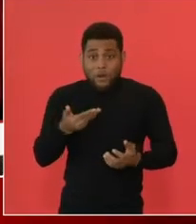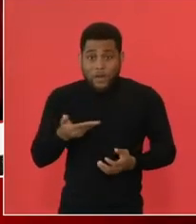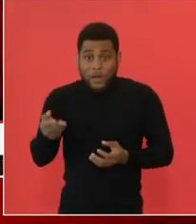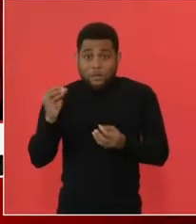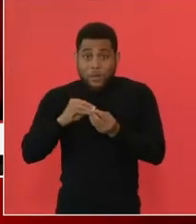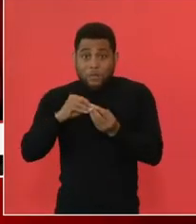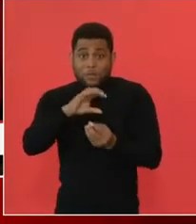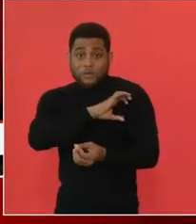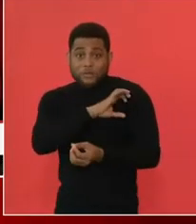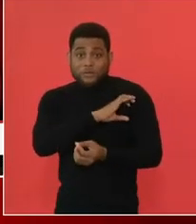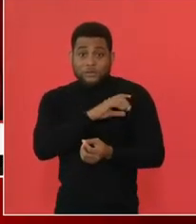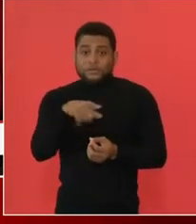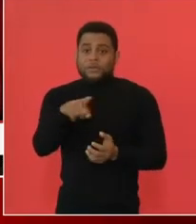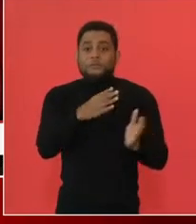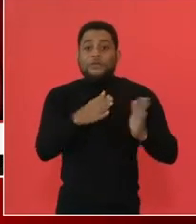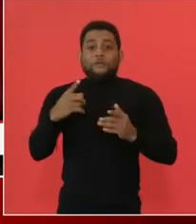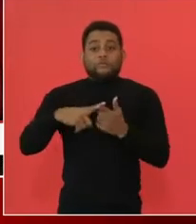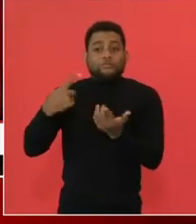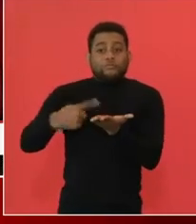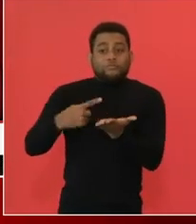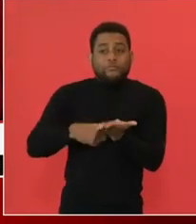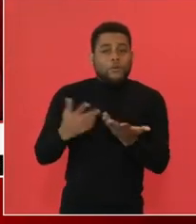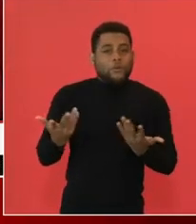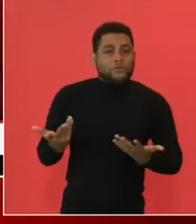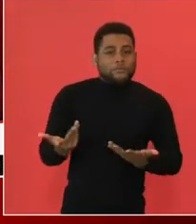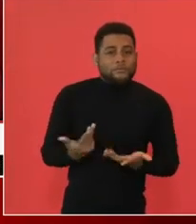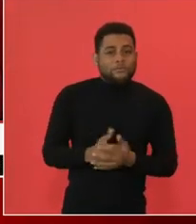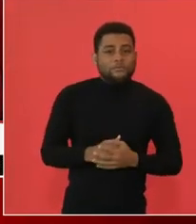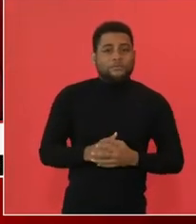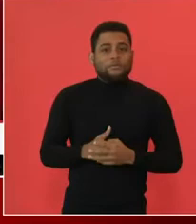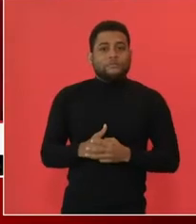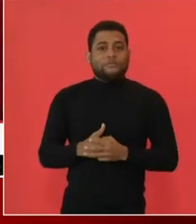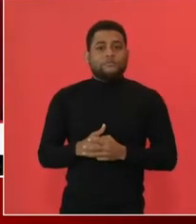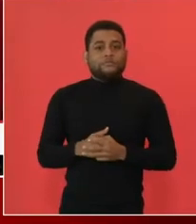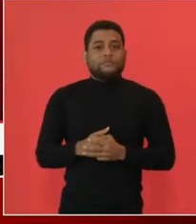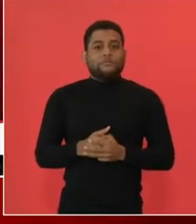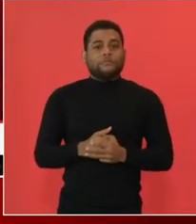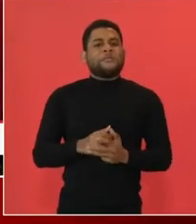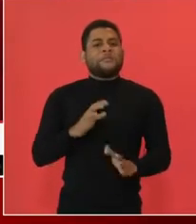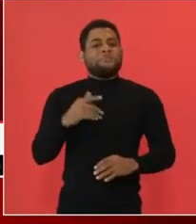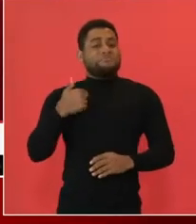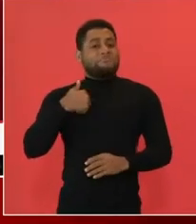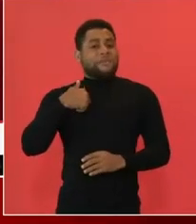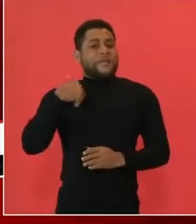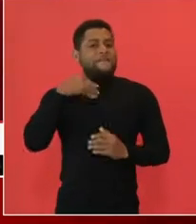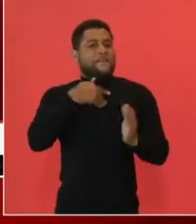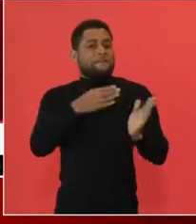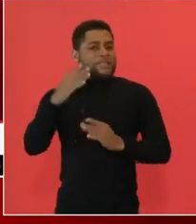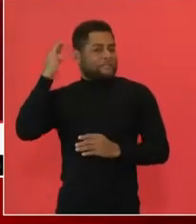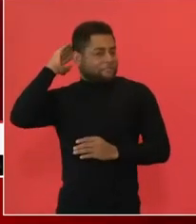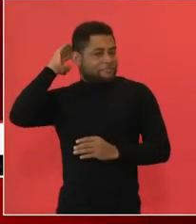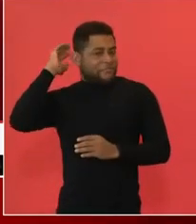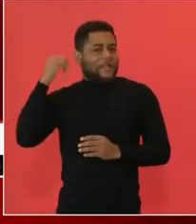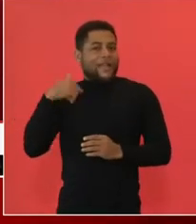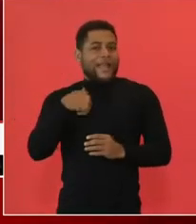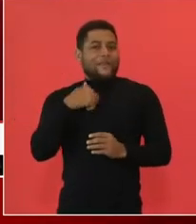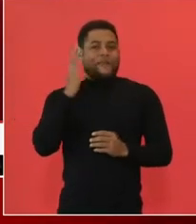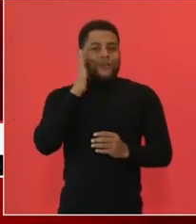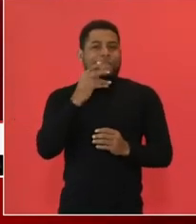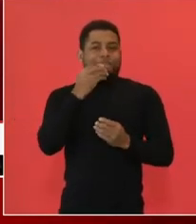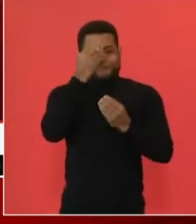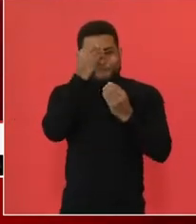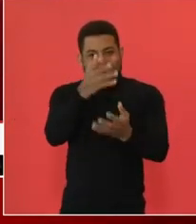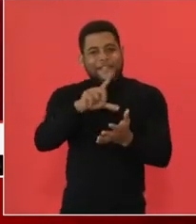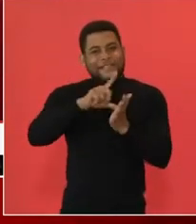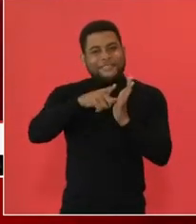talk about? I do, but I won't preview it. I will give him the courtesy of having that discussion directly. But I think